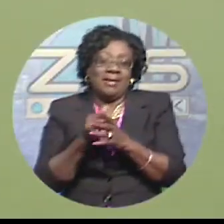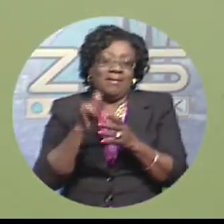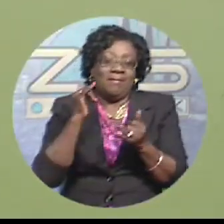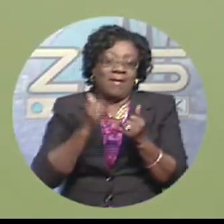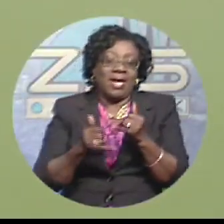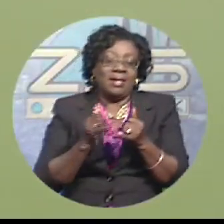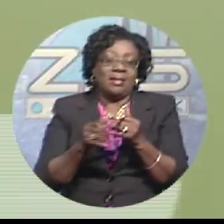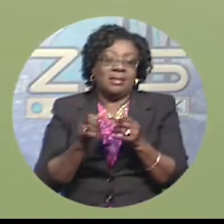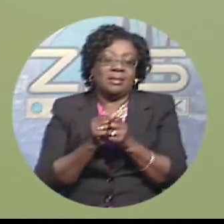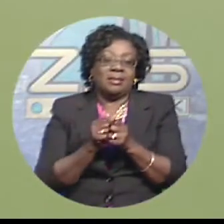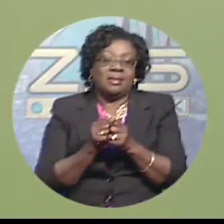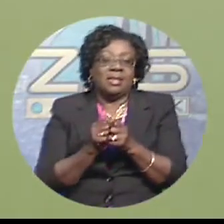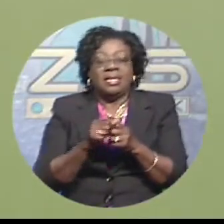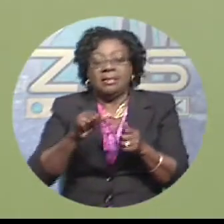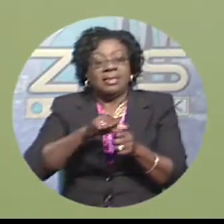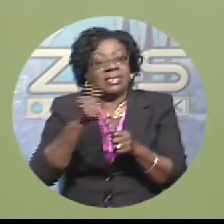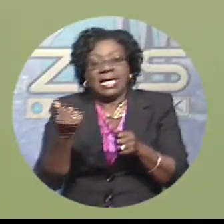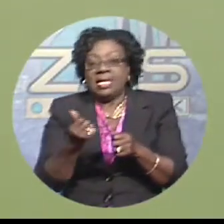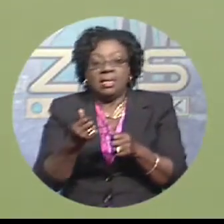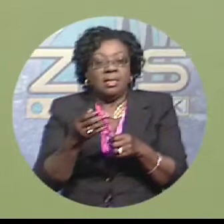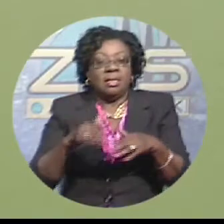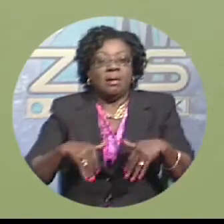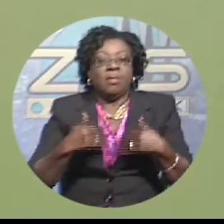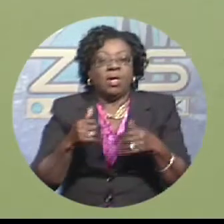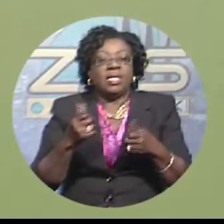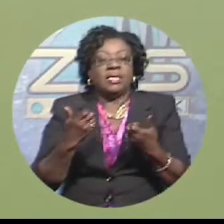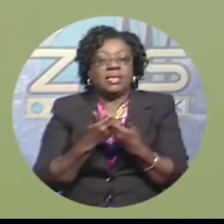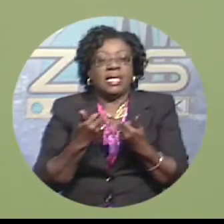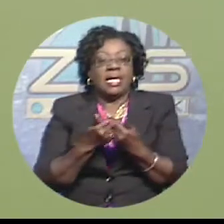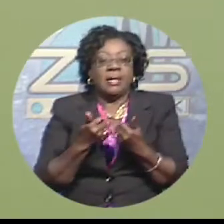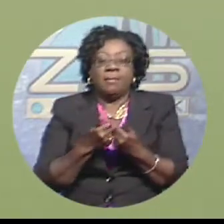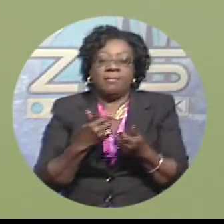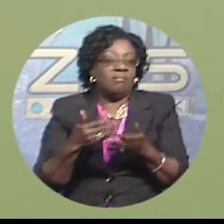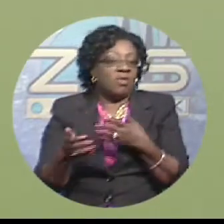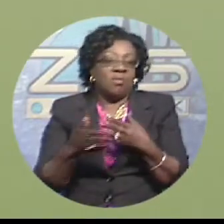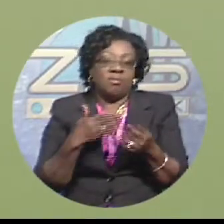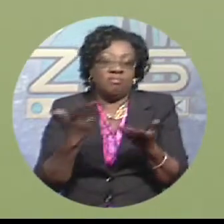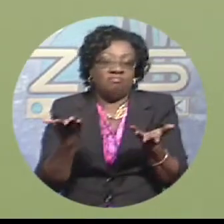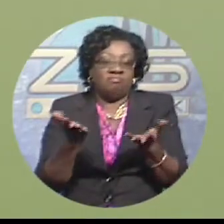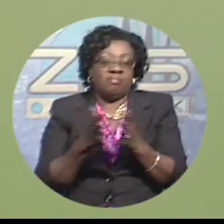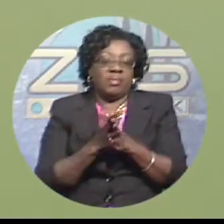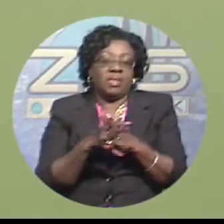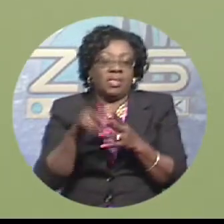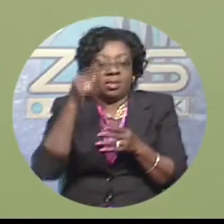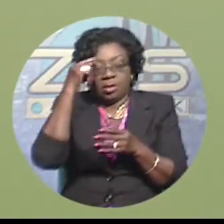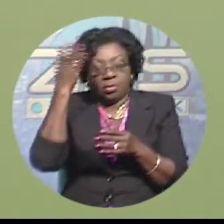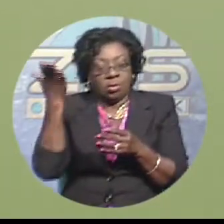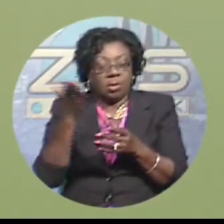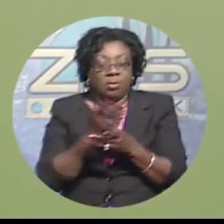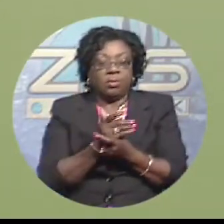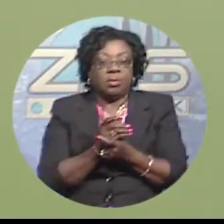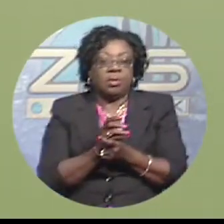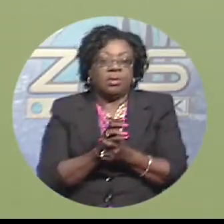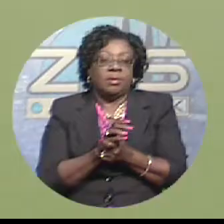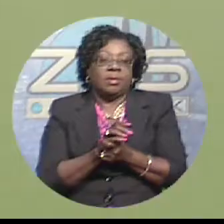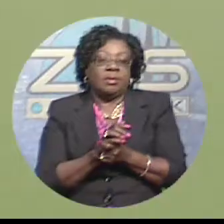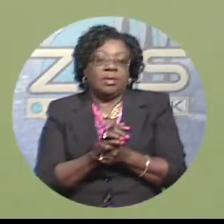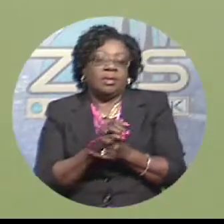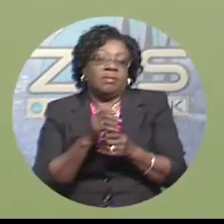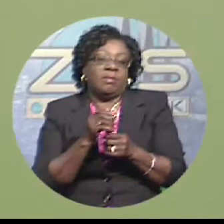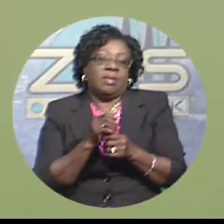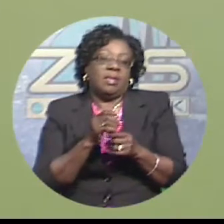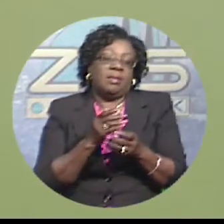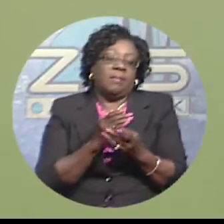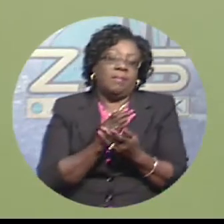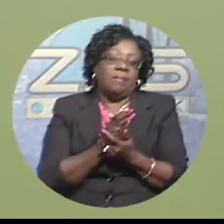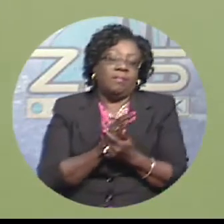look great right now, but that can all change tomorrow. I mean, who knows? Memphis is looking good. Golden State's, you know, it's from the East.